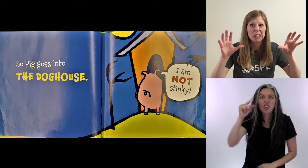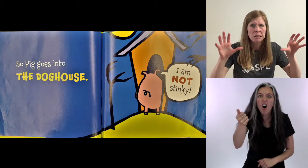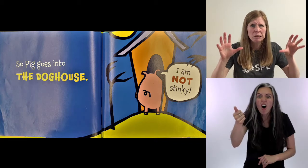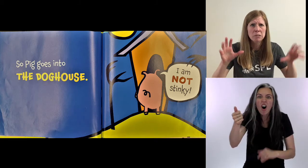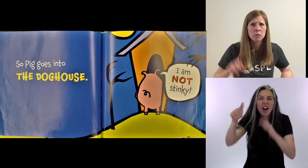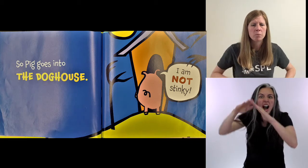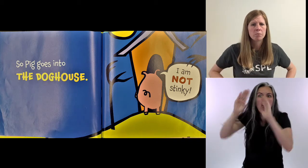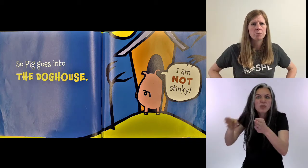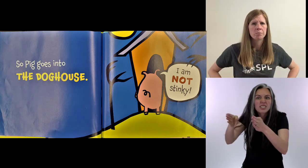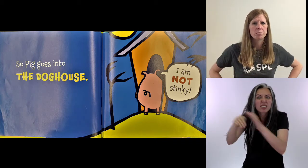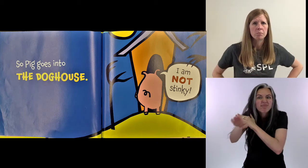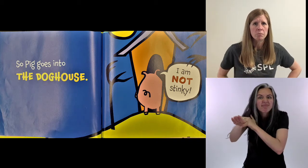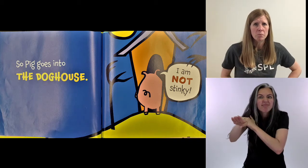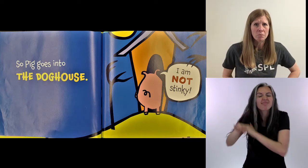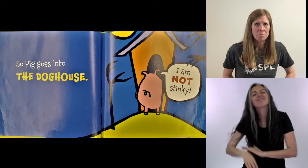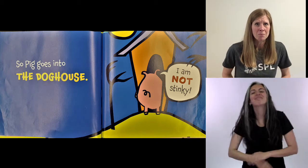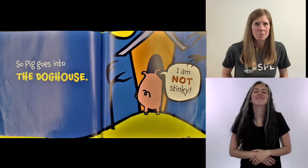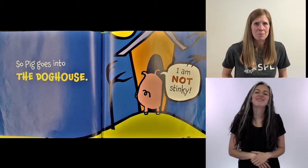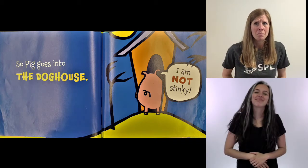doghouse.